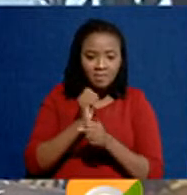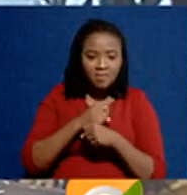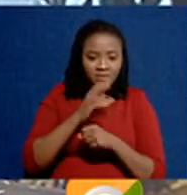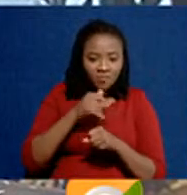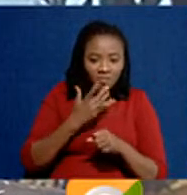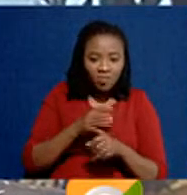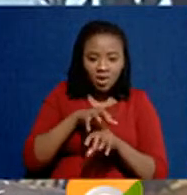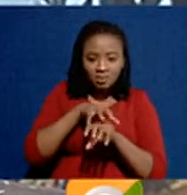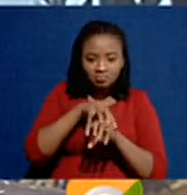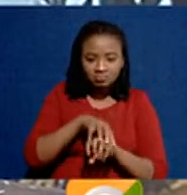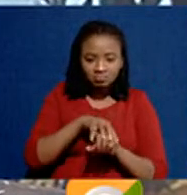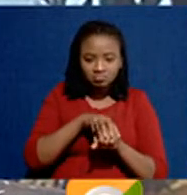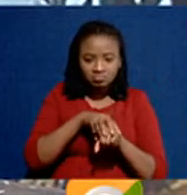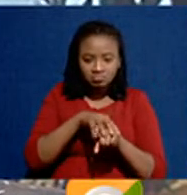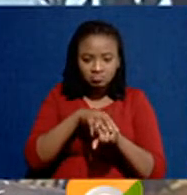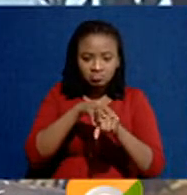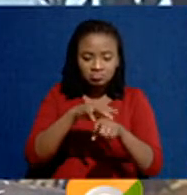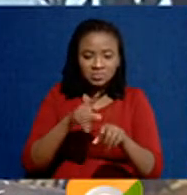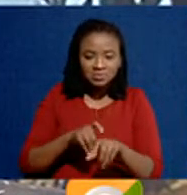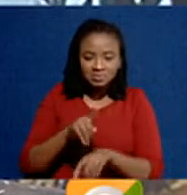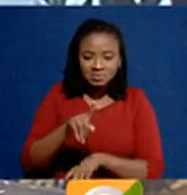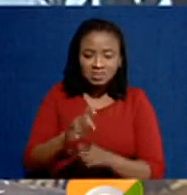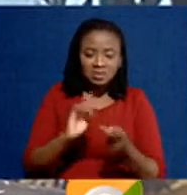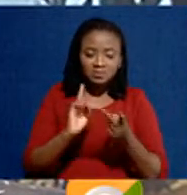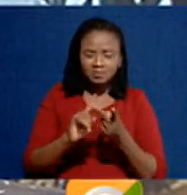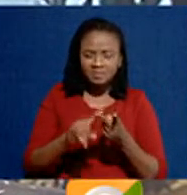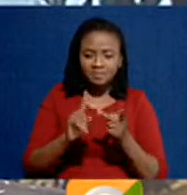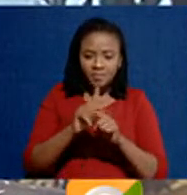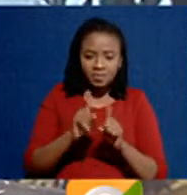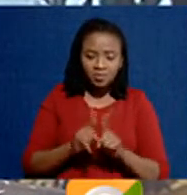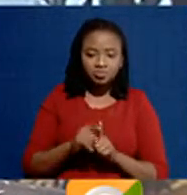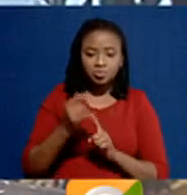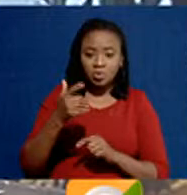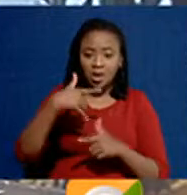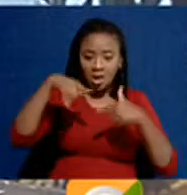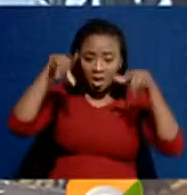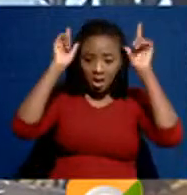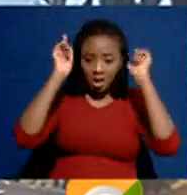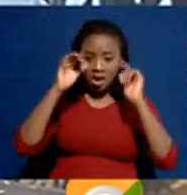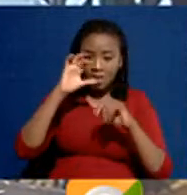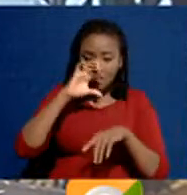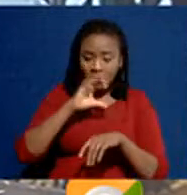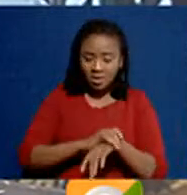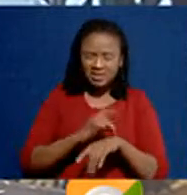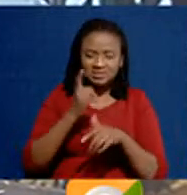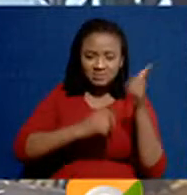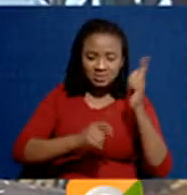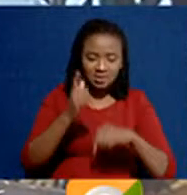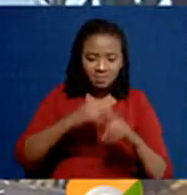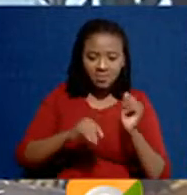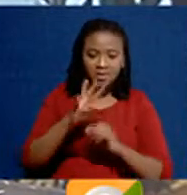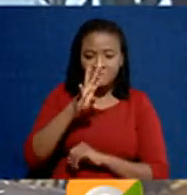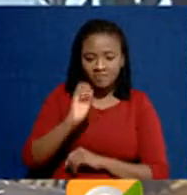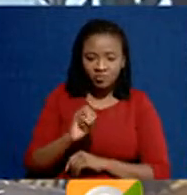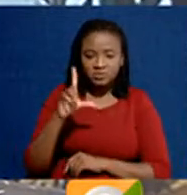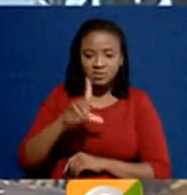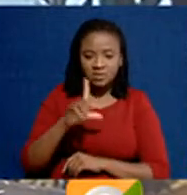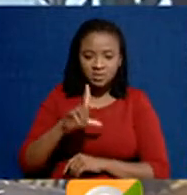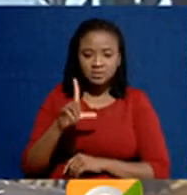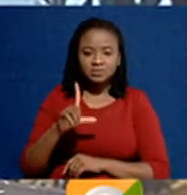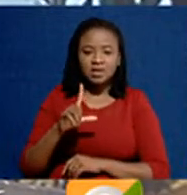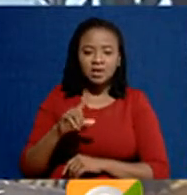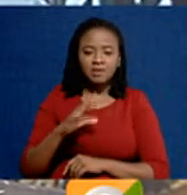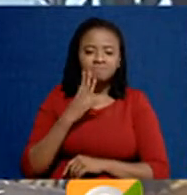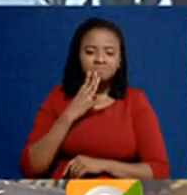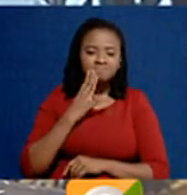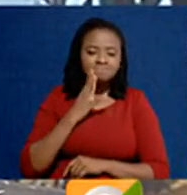insects, wine made from tea leaves, and a cow that produces, get this, over 40 liters of milk